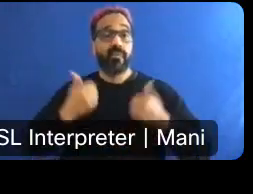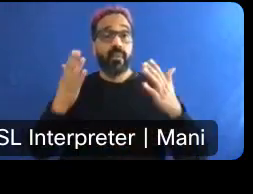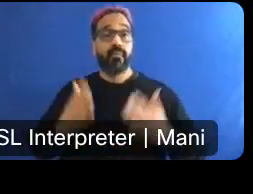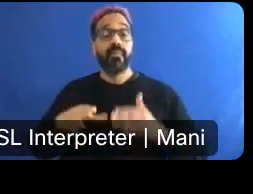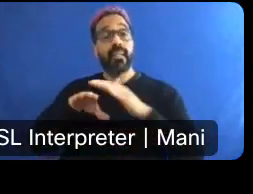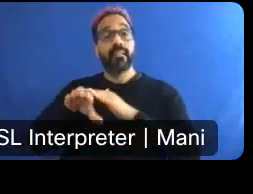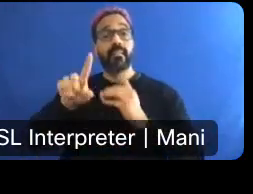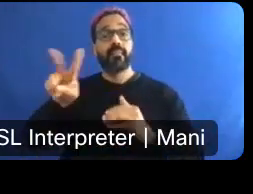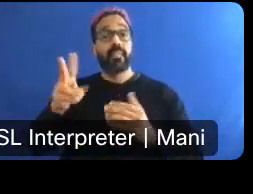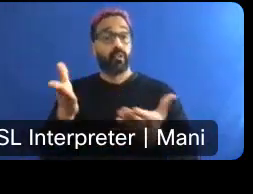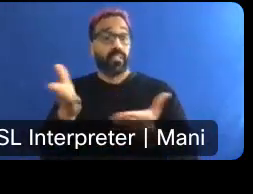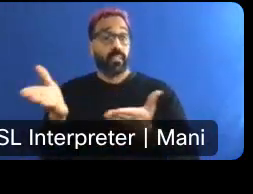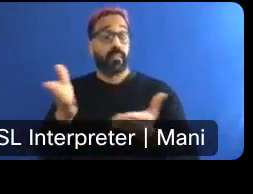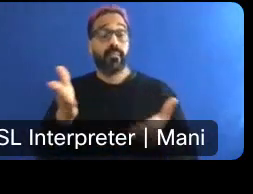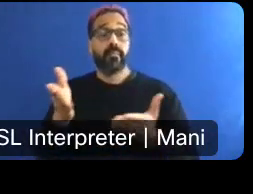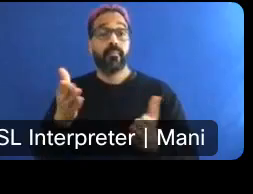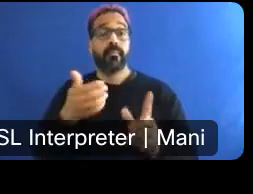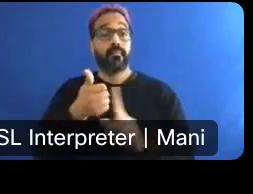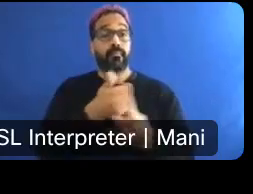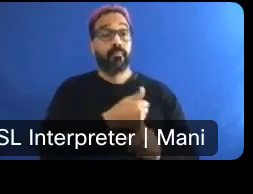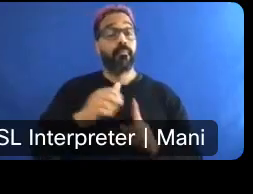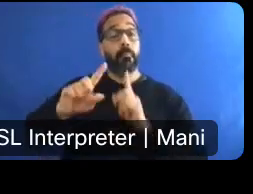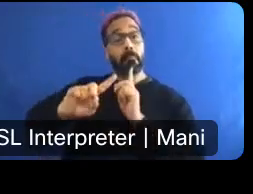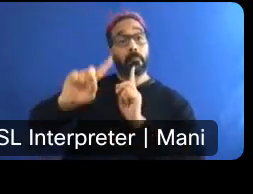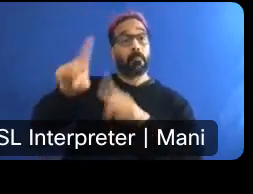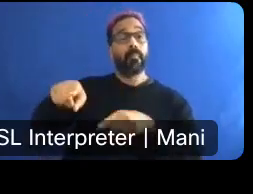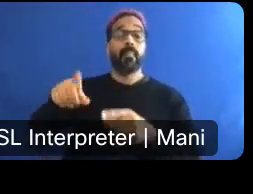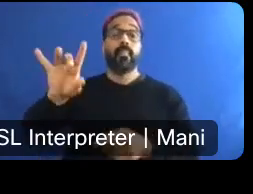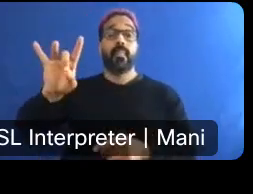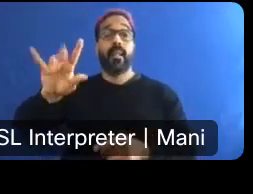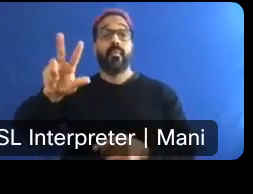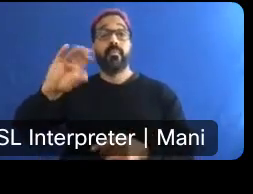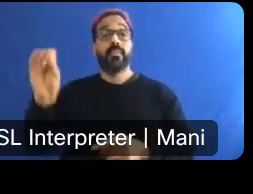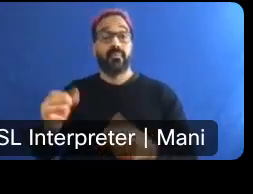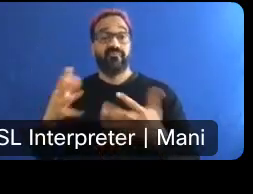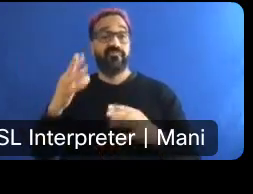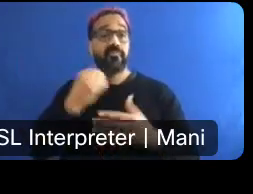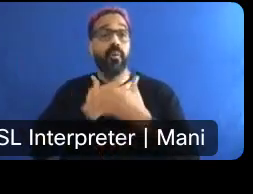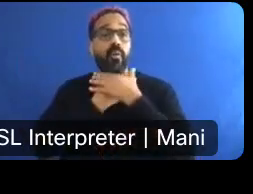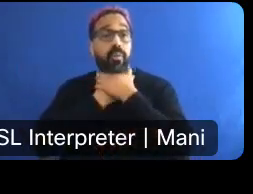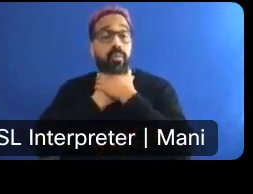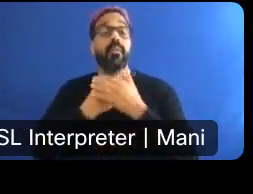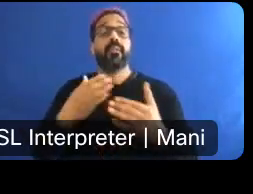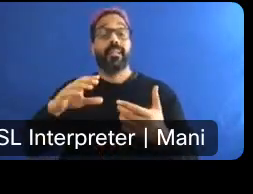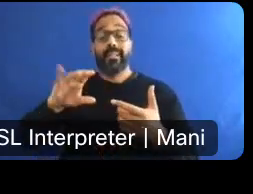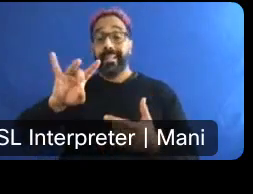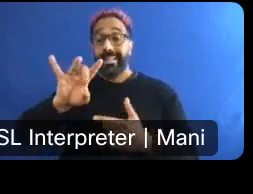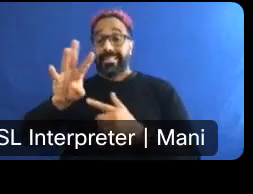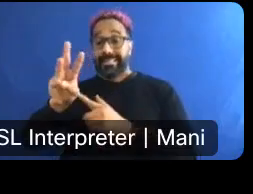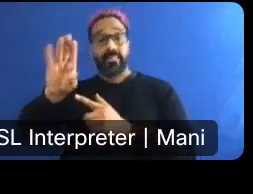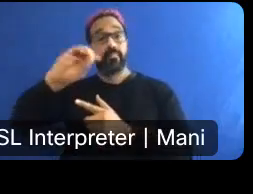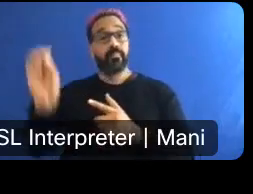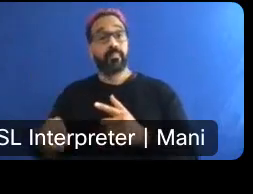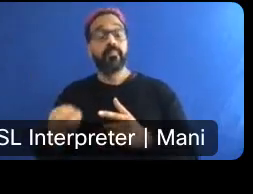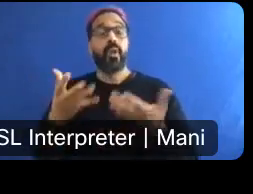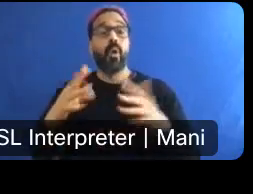violence services who reported that 83% were strangled and 86% experienced at least